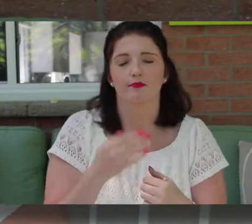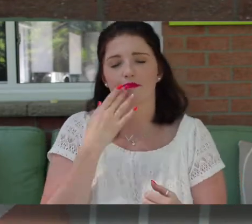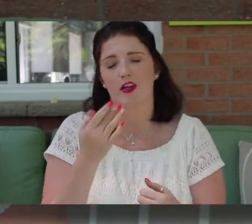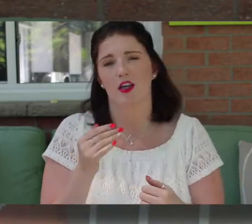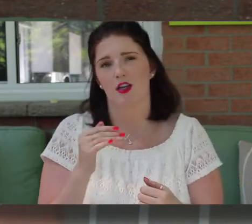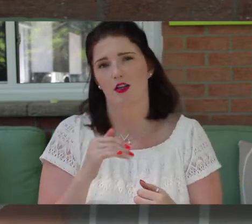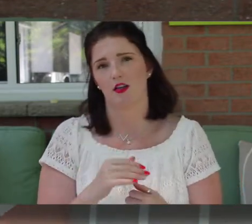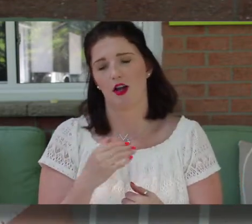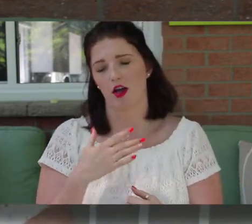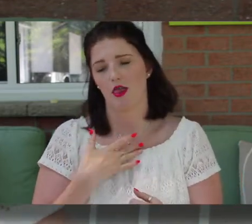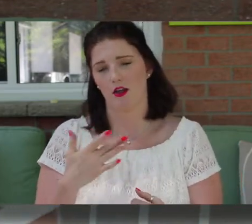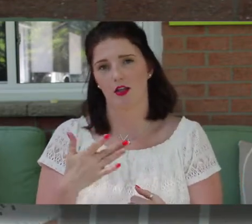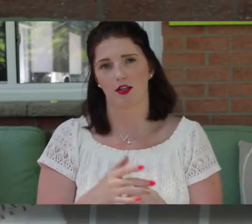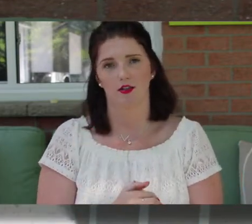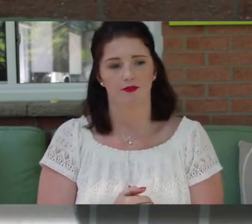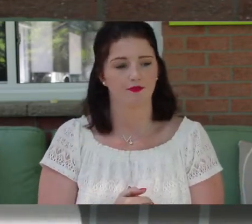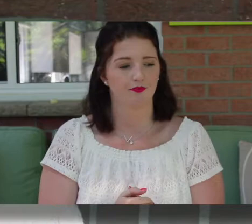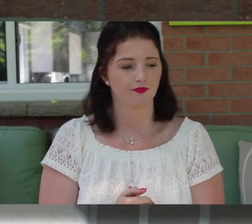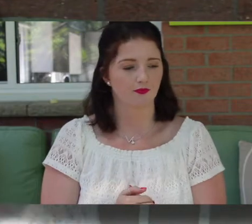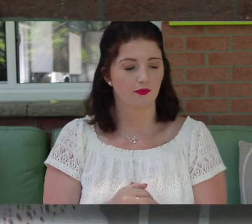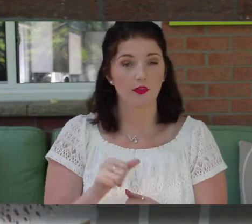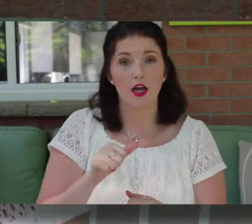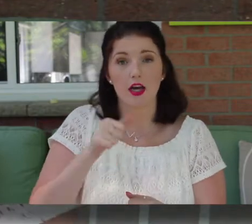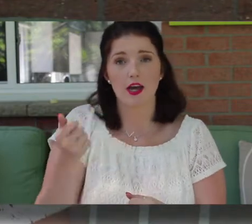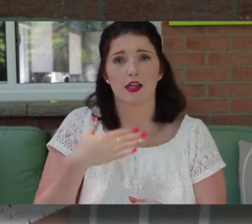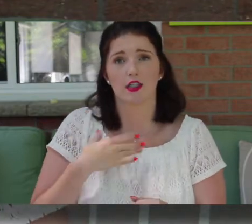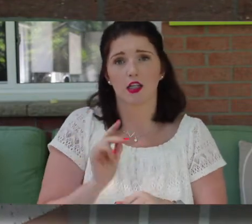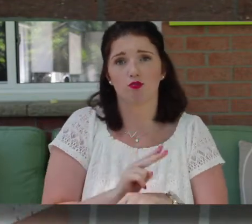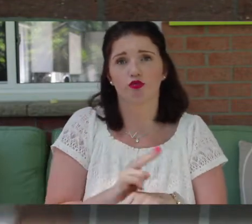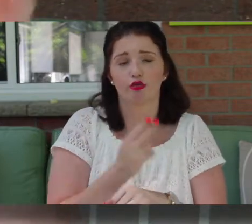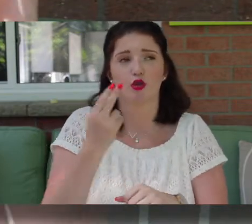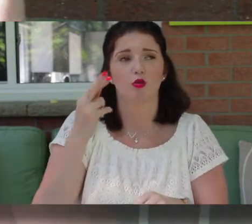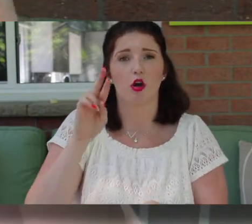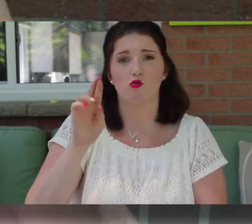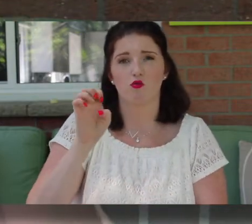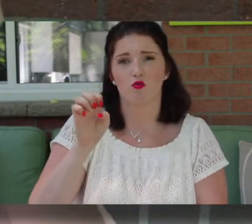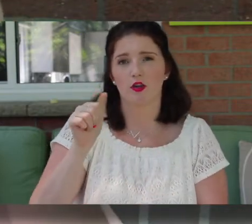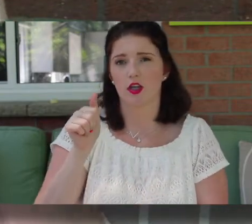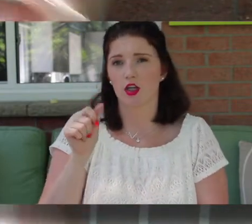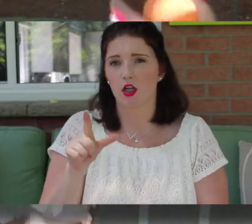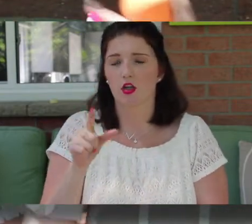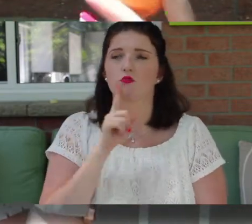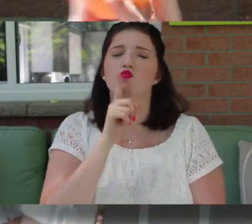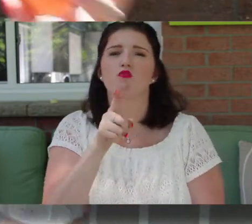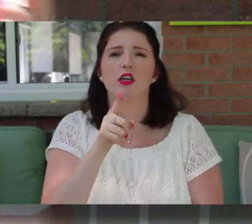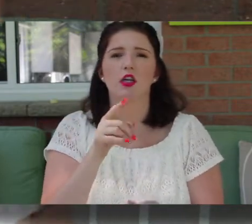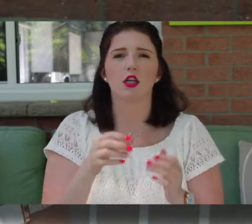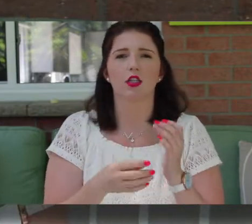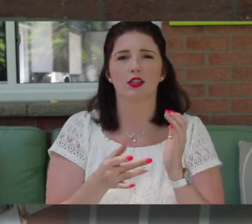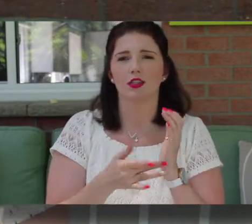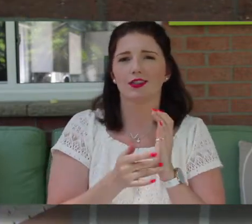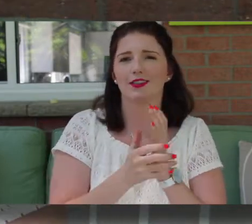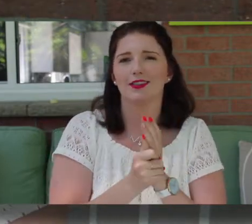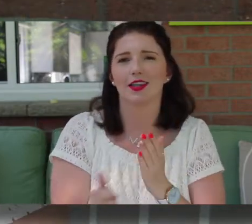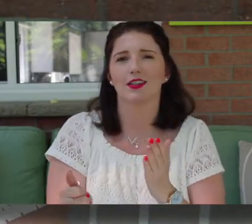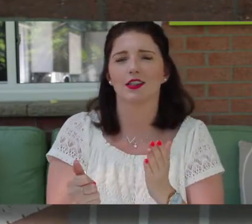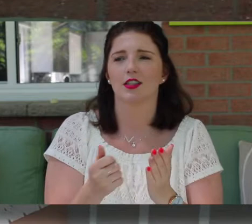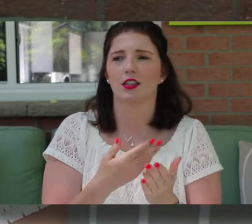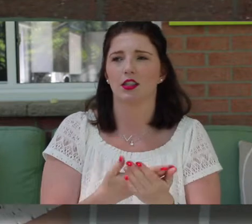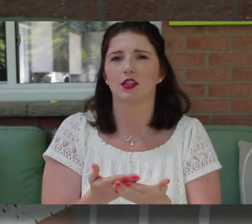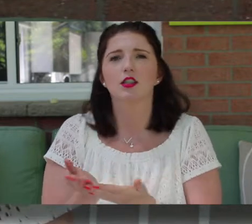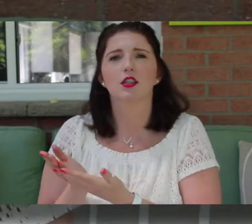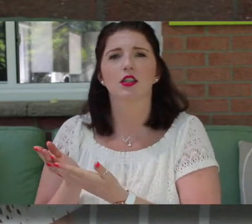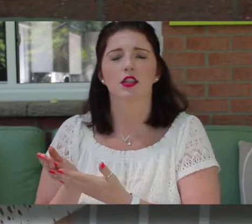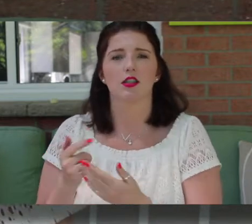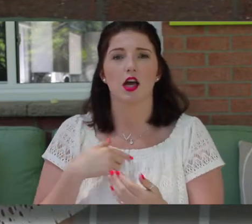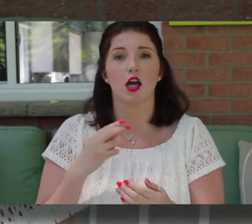out. Next, how I apply that, I use the Real Techniques, this I think it's called the Miracle Sponge. You just